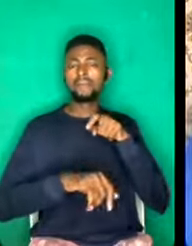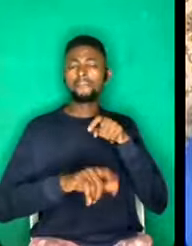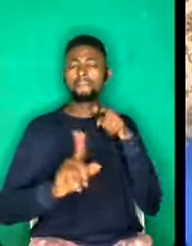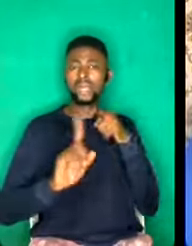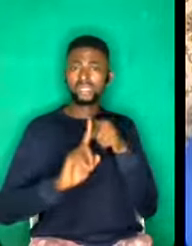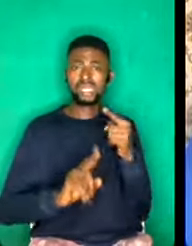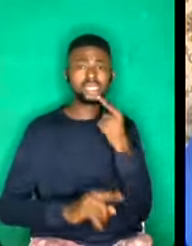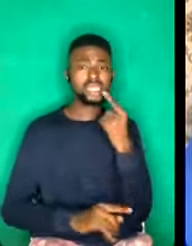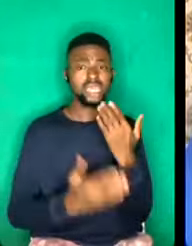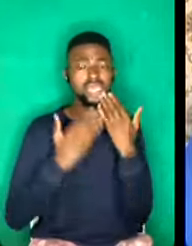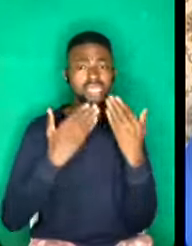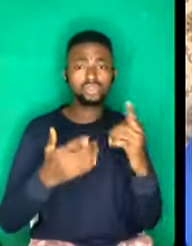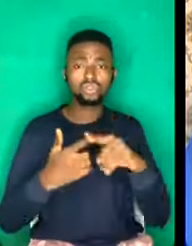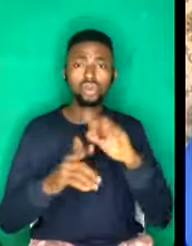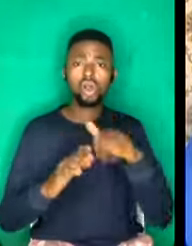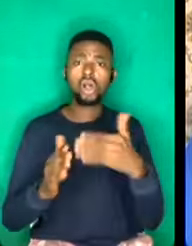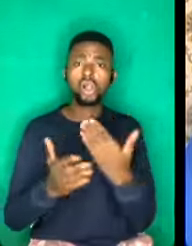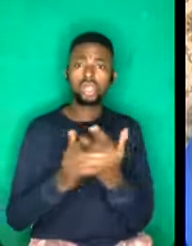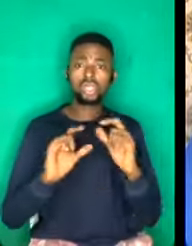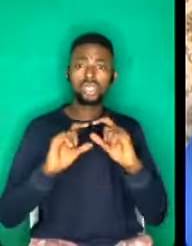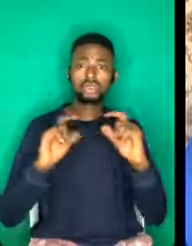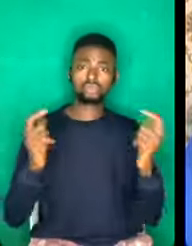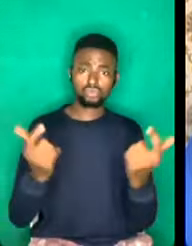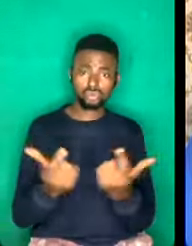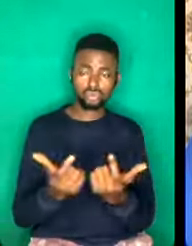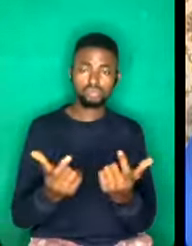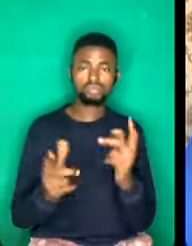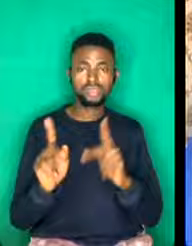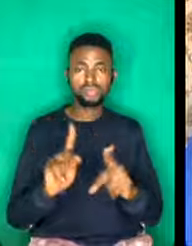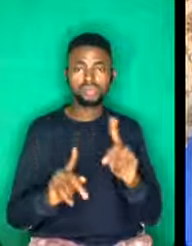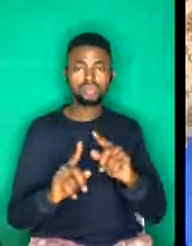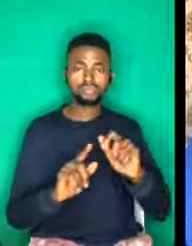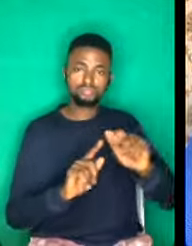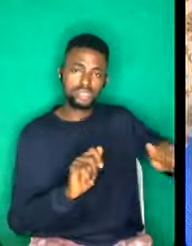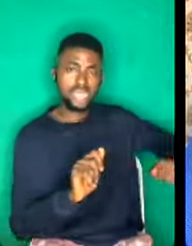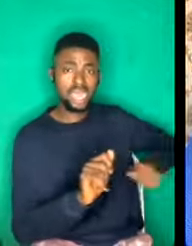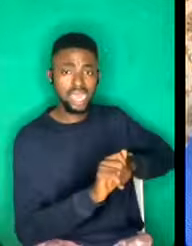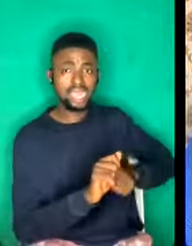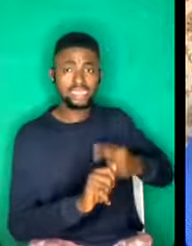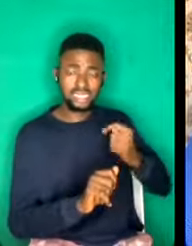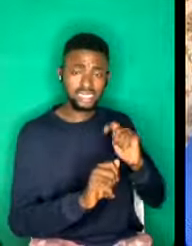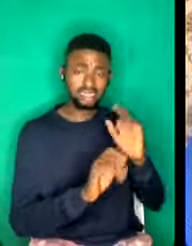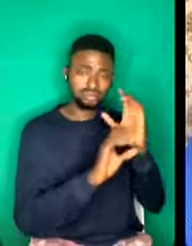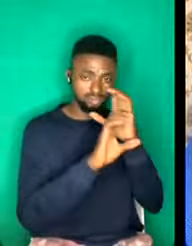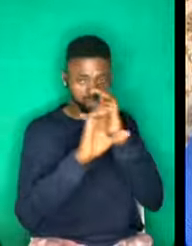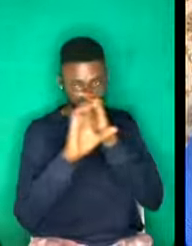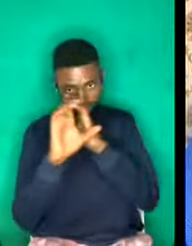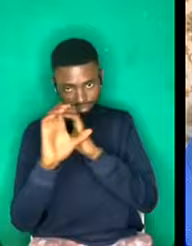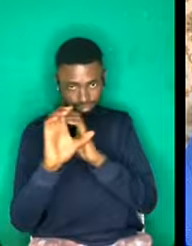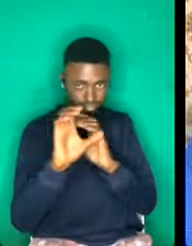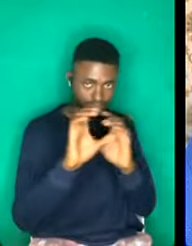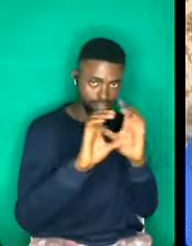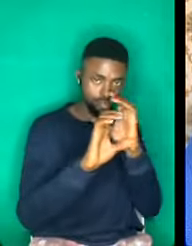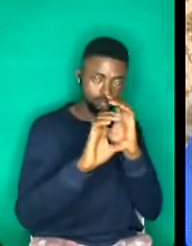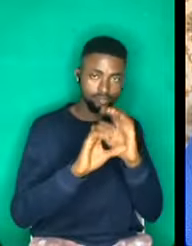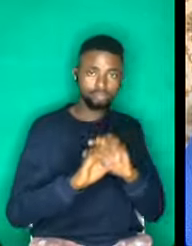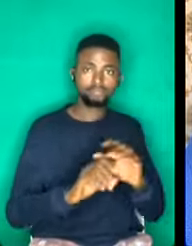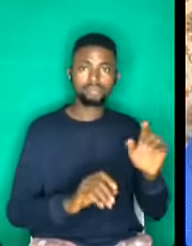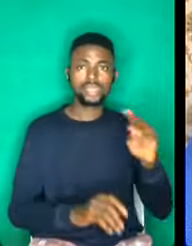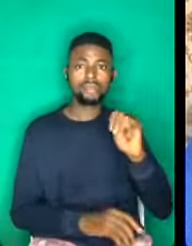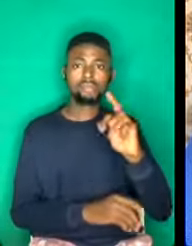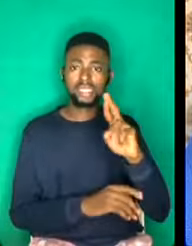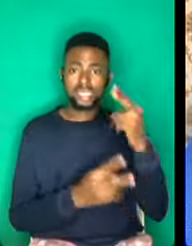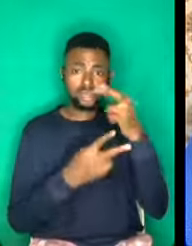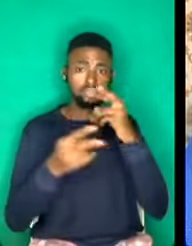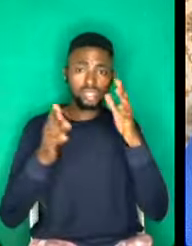all the crew, people who have been behind the scene, Oba Posh, to Mr.